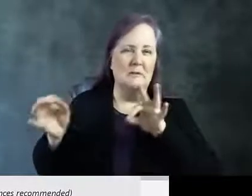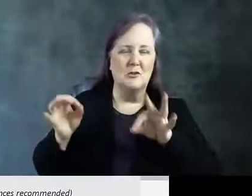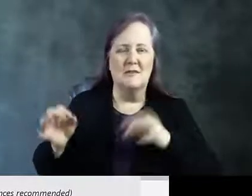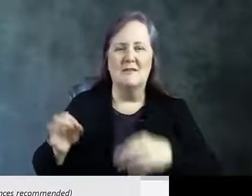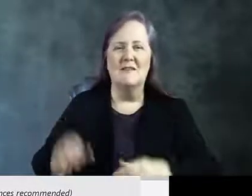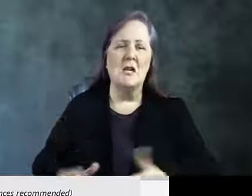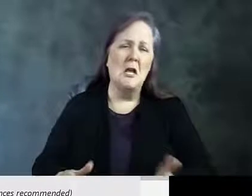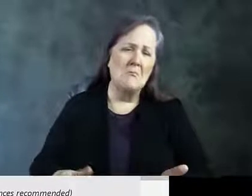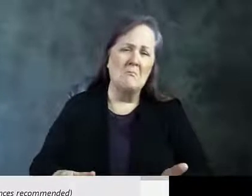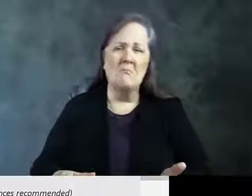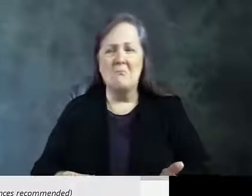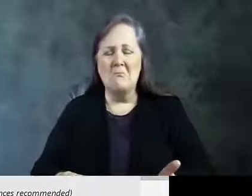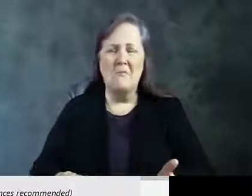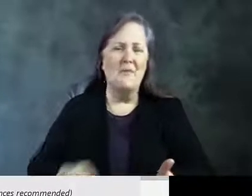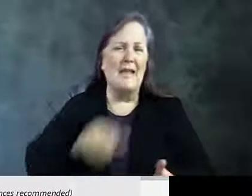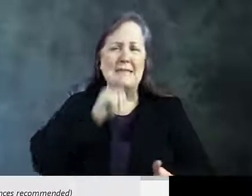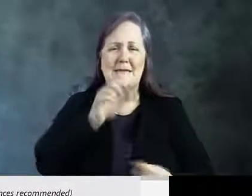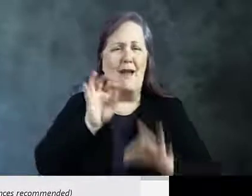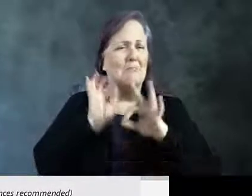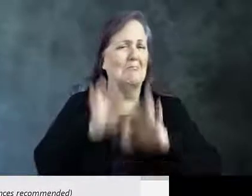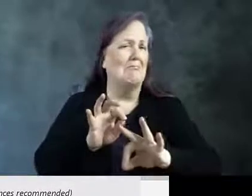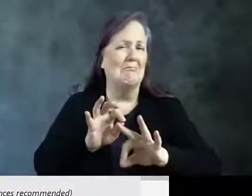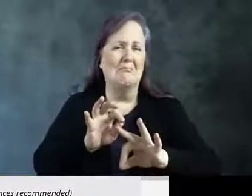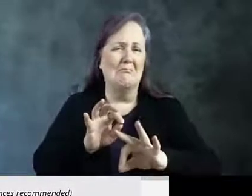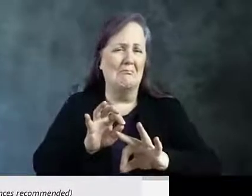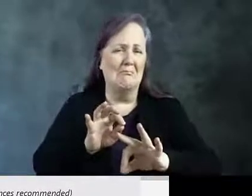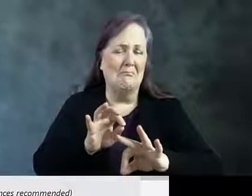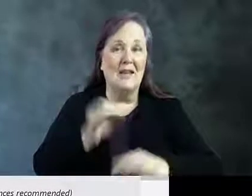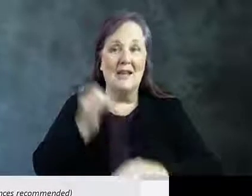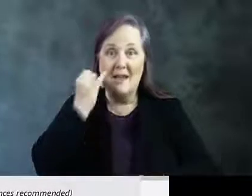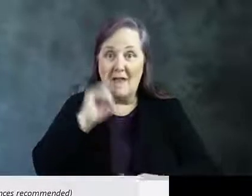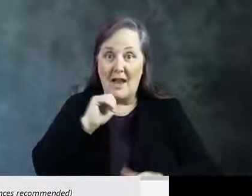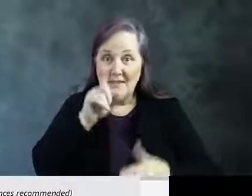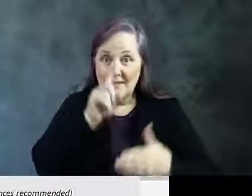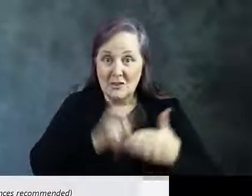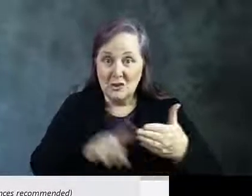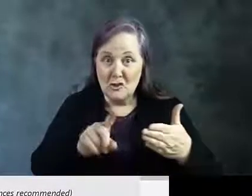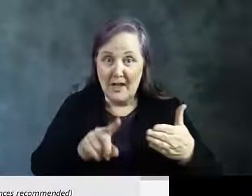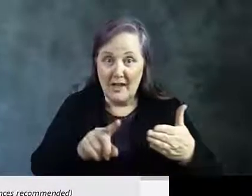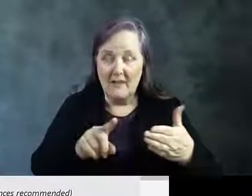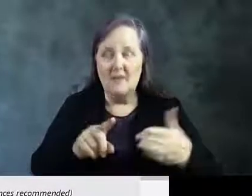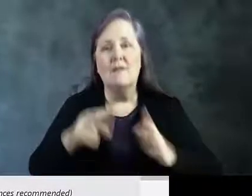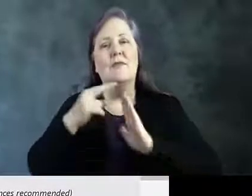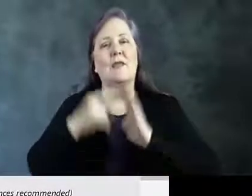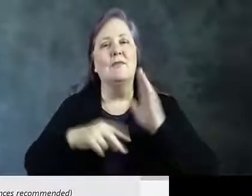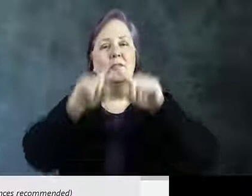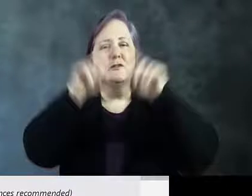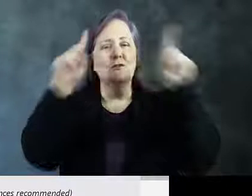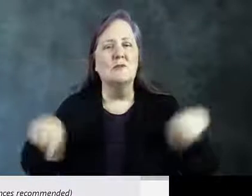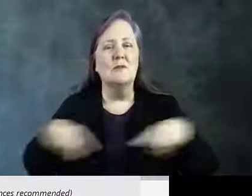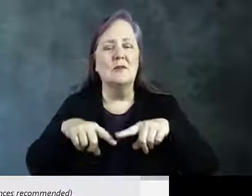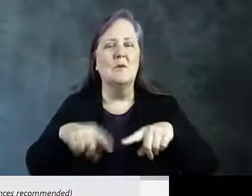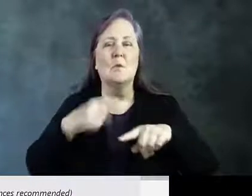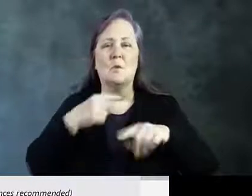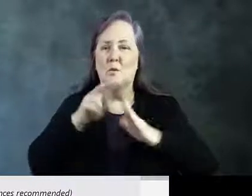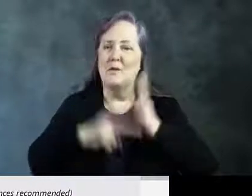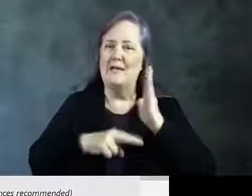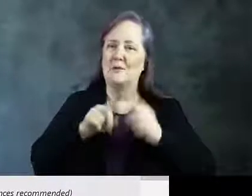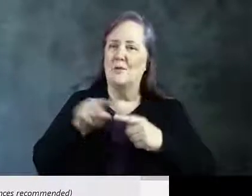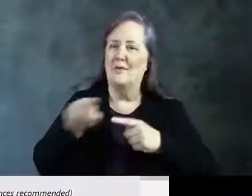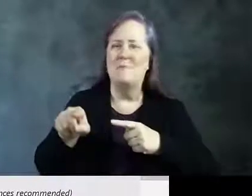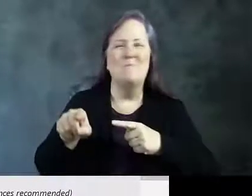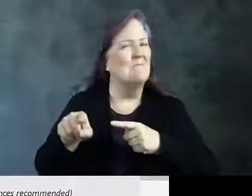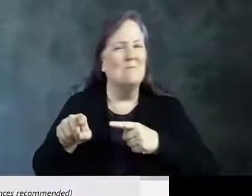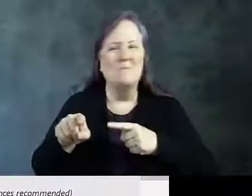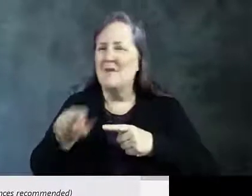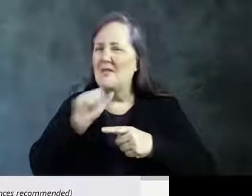not entirely accurate. If I were to not have gone through and checked this, a screen reader user, that's what it would read to them. And that's not what this